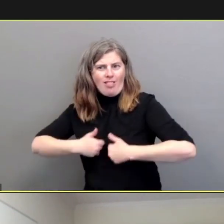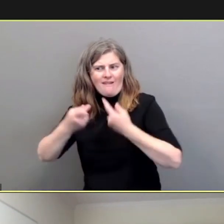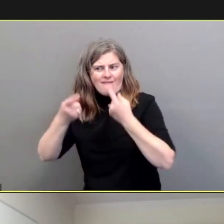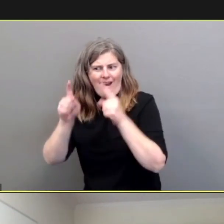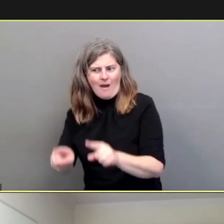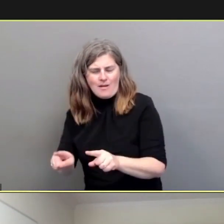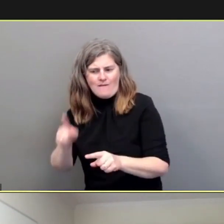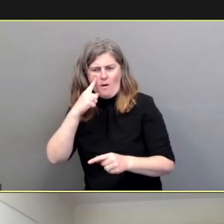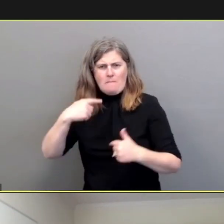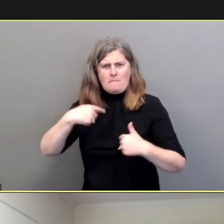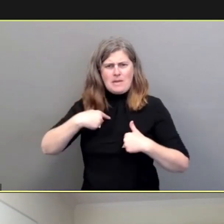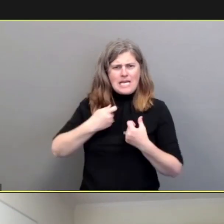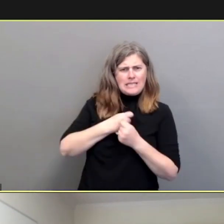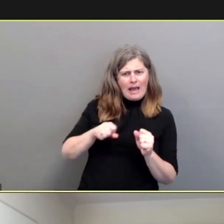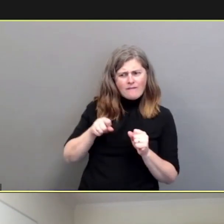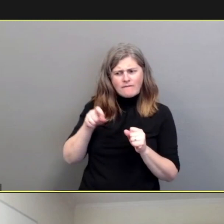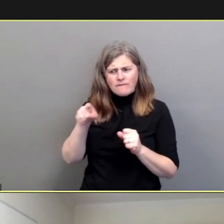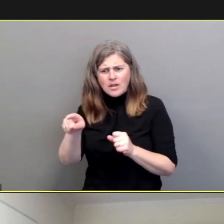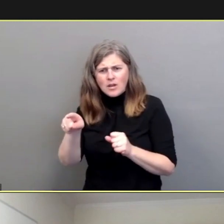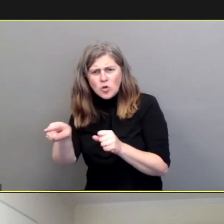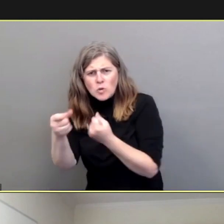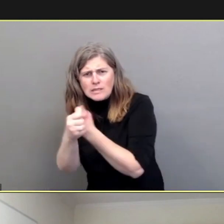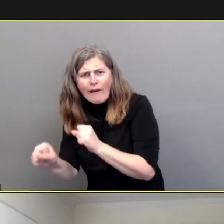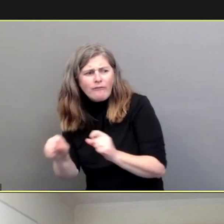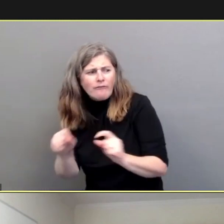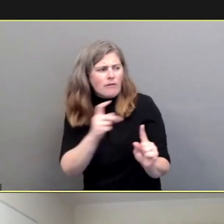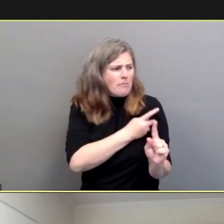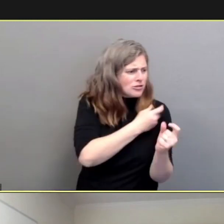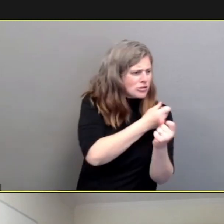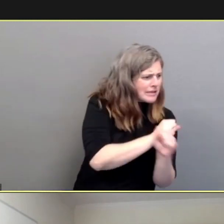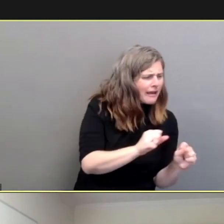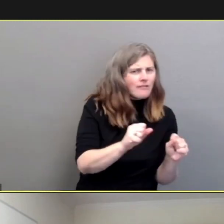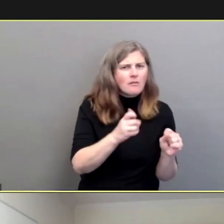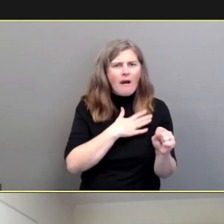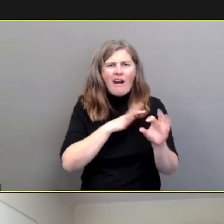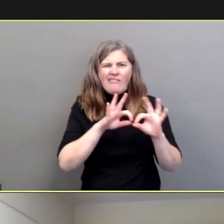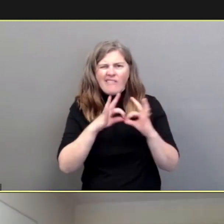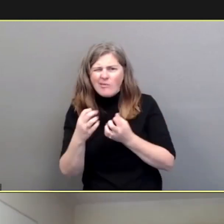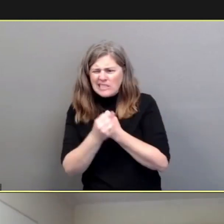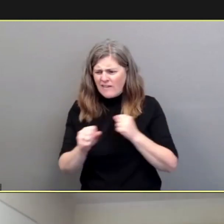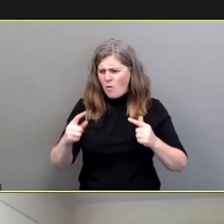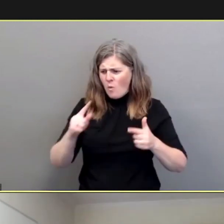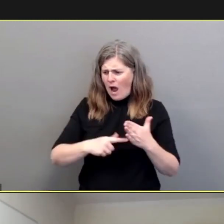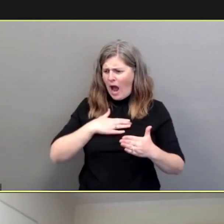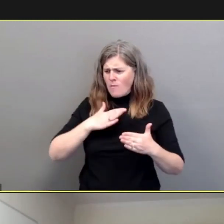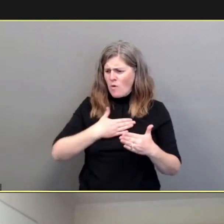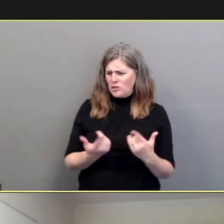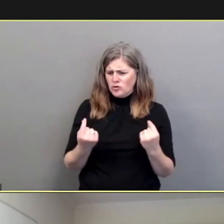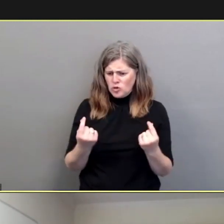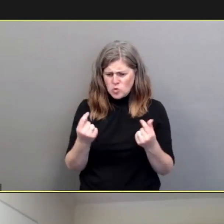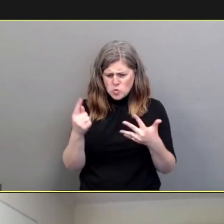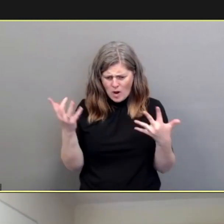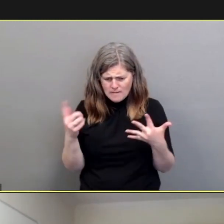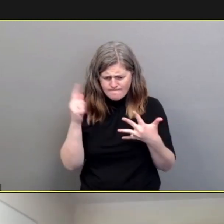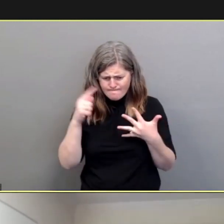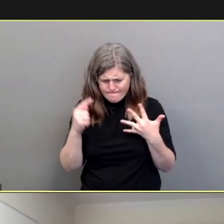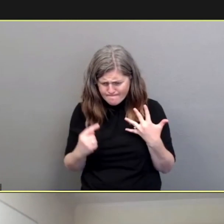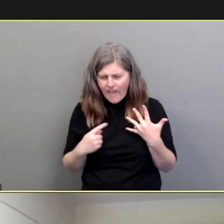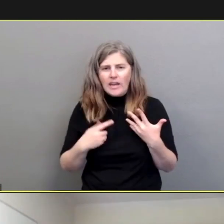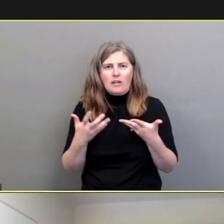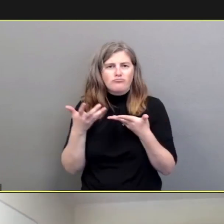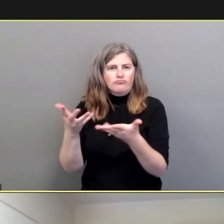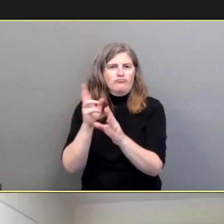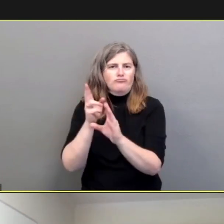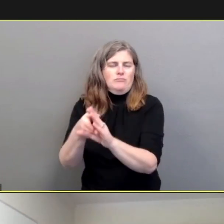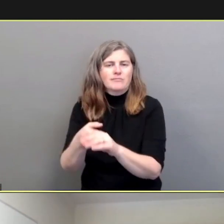safe and keep my patients safe and my vulnerable family members safe? And so I don't know,